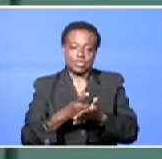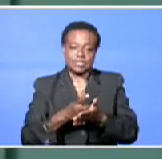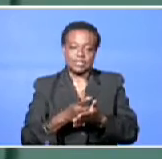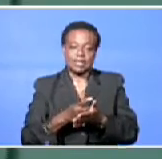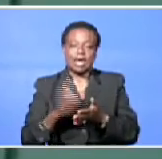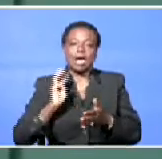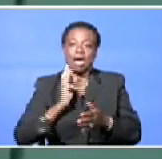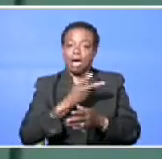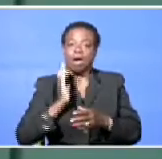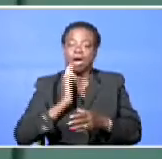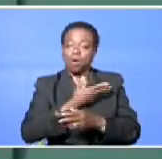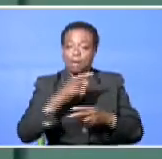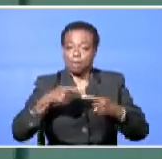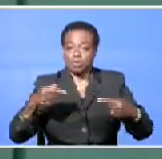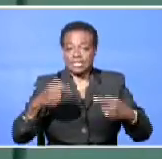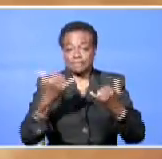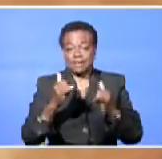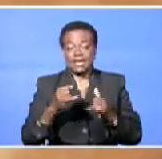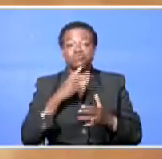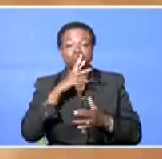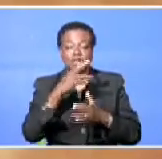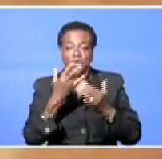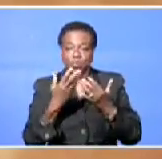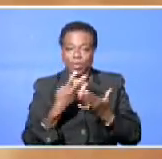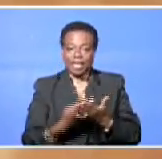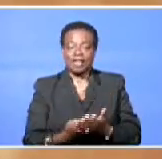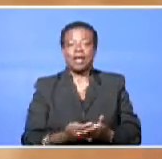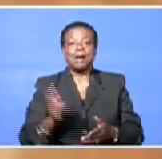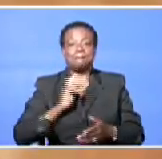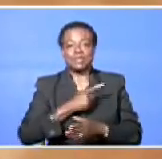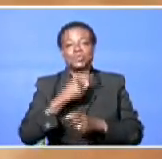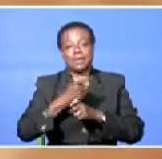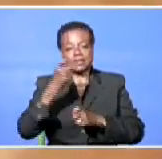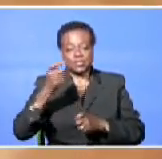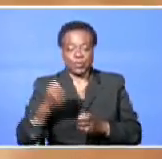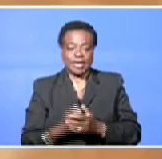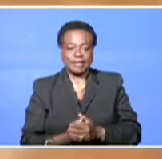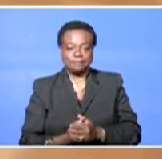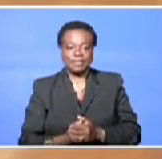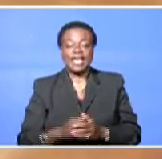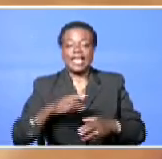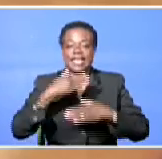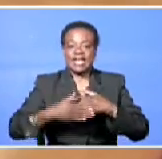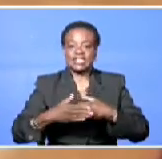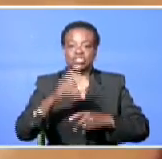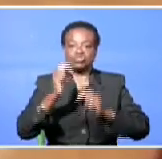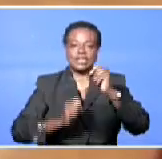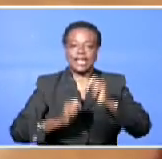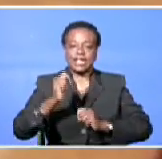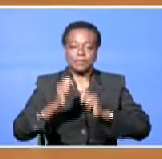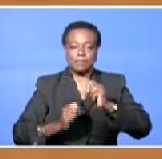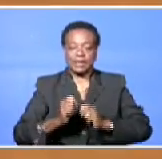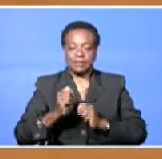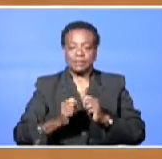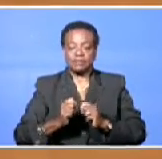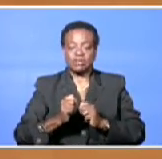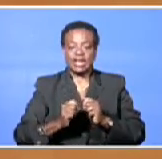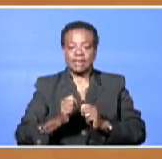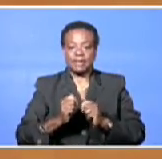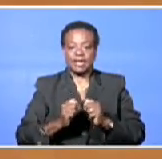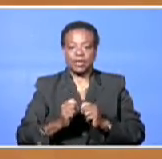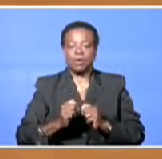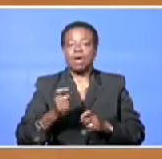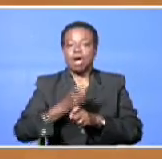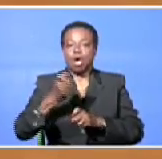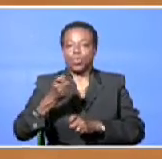well, but we were able to thug it out on the court. Up next for Team Bahamas now will be Trinidad and Tobago in their Pool B finale. A win there,